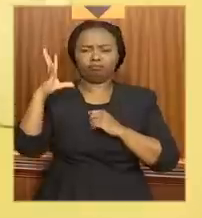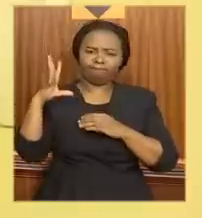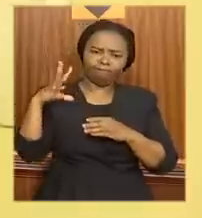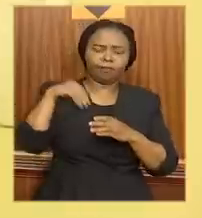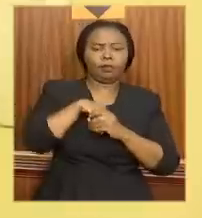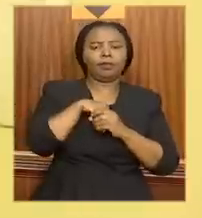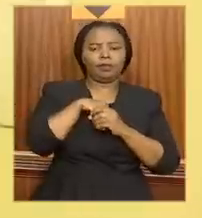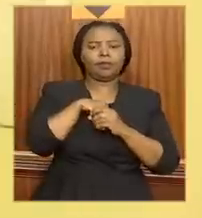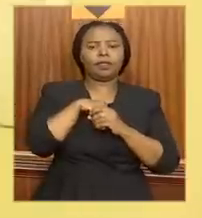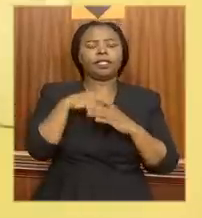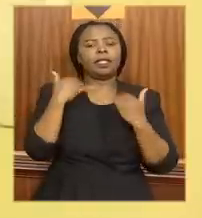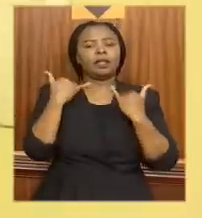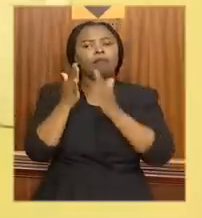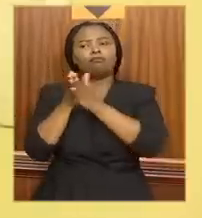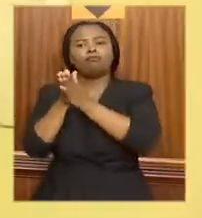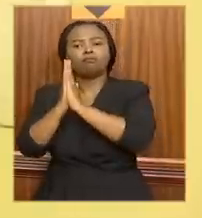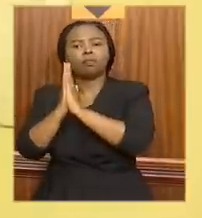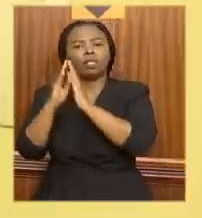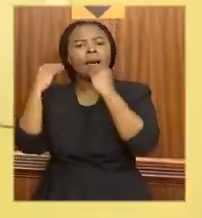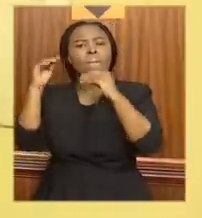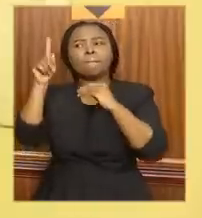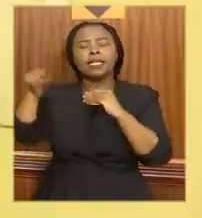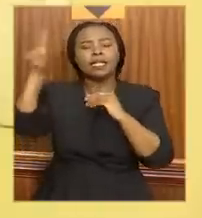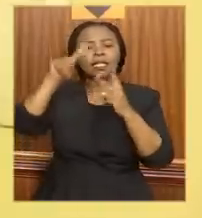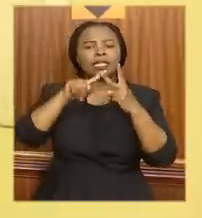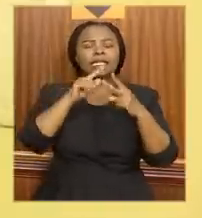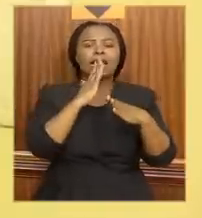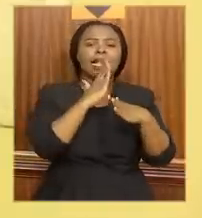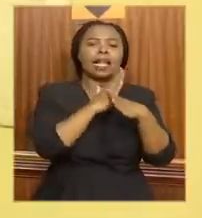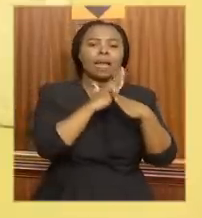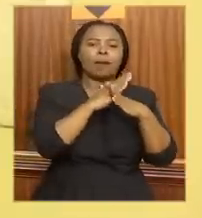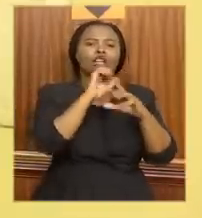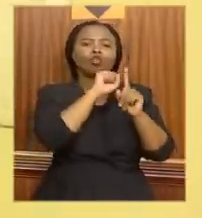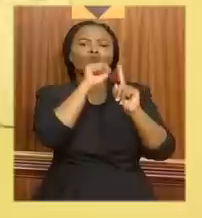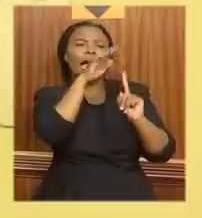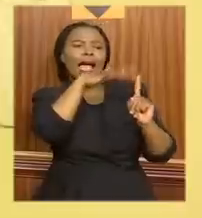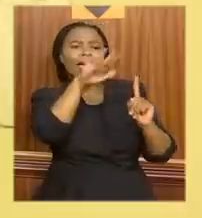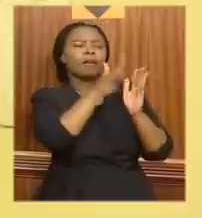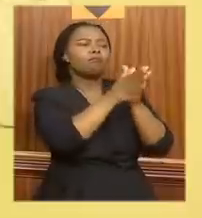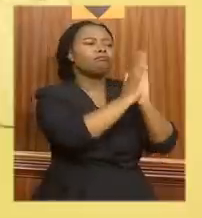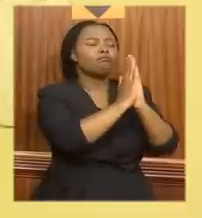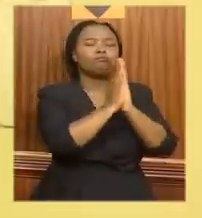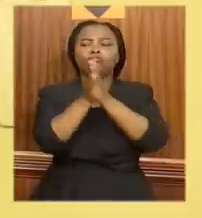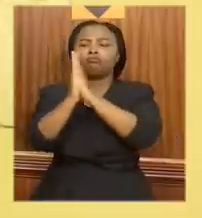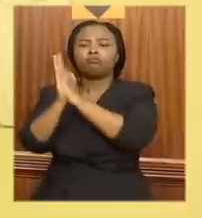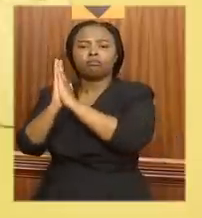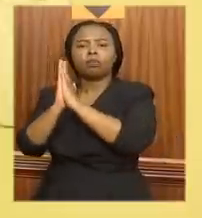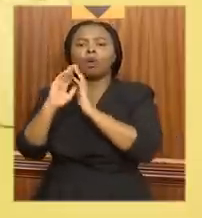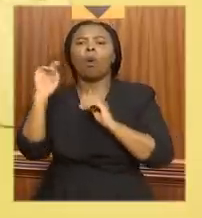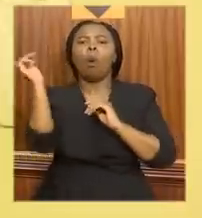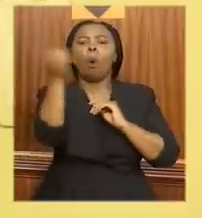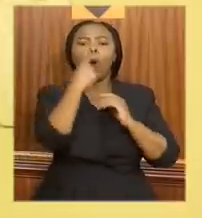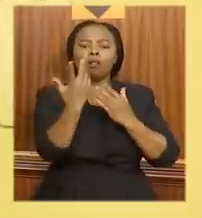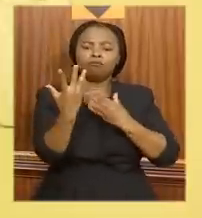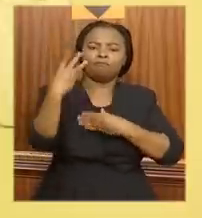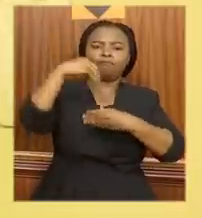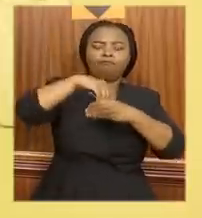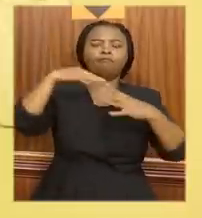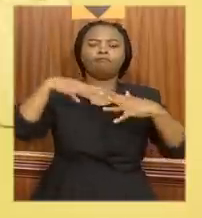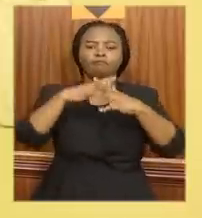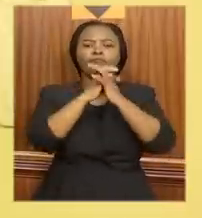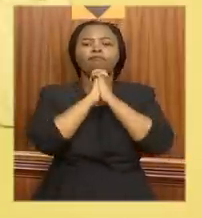call on business, labor, and all of society to join us in this effort. This